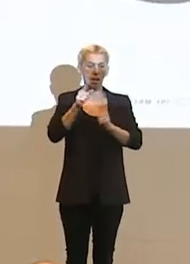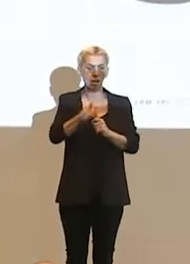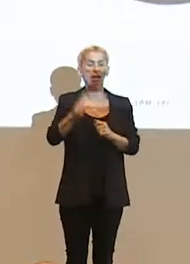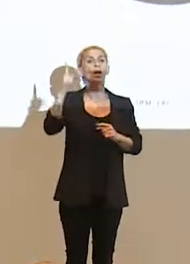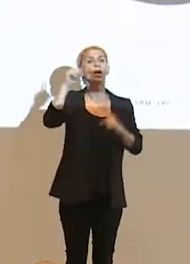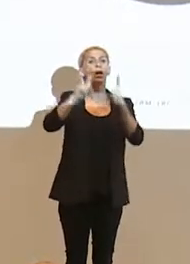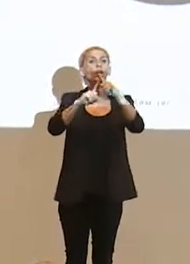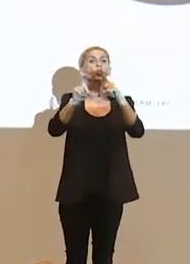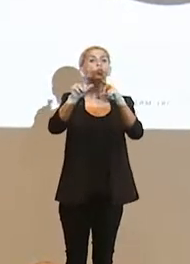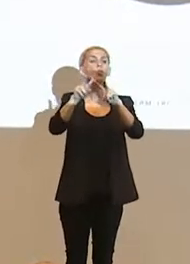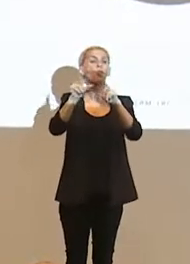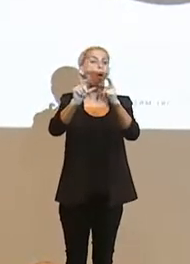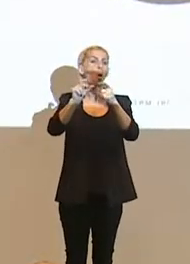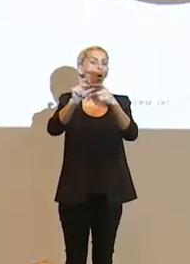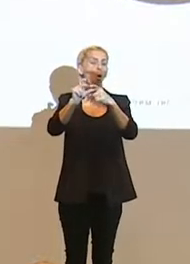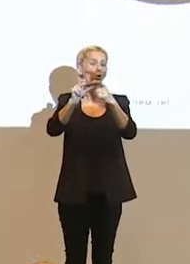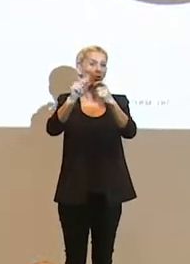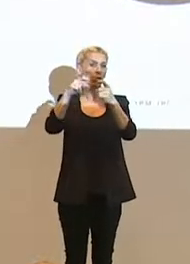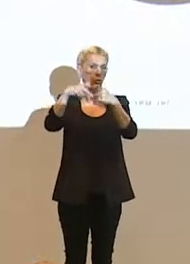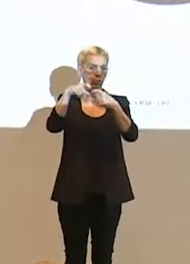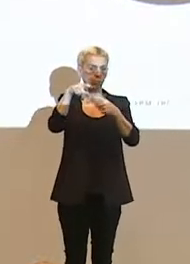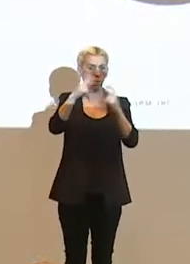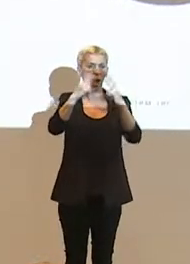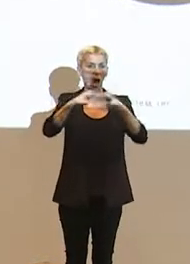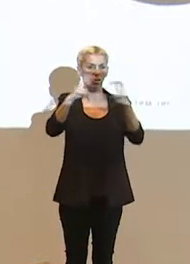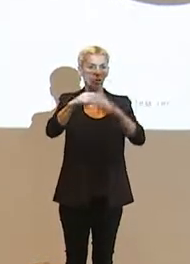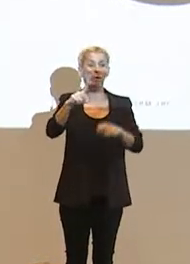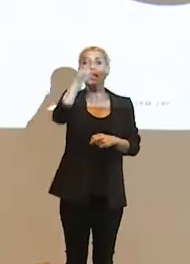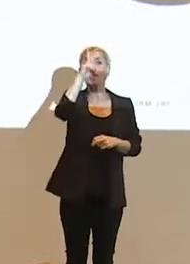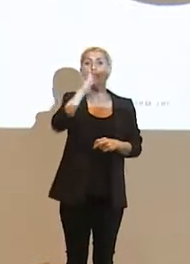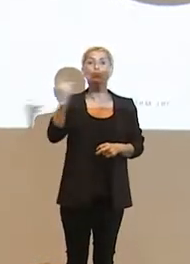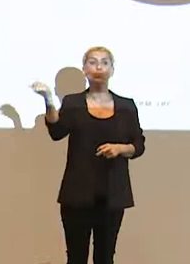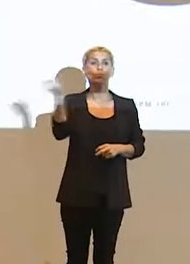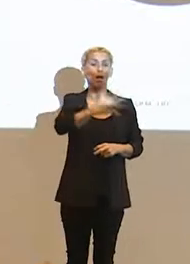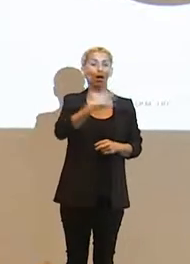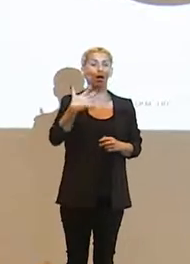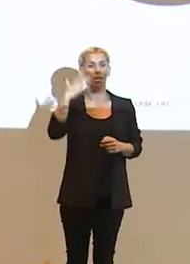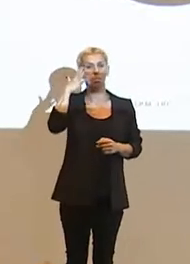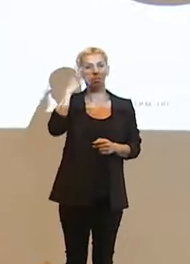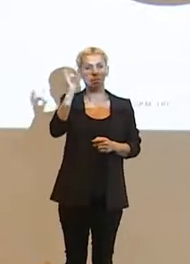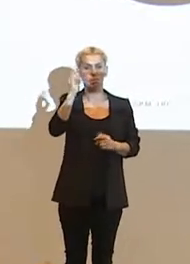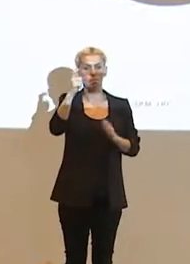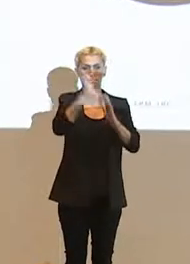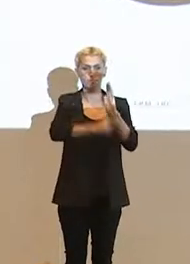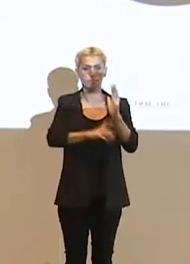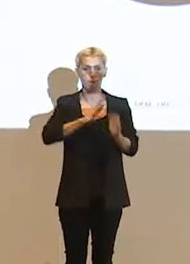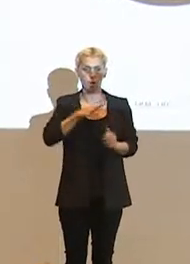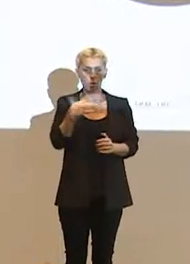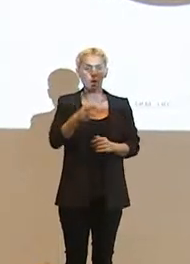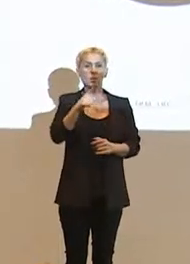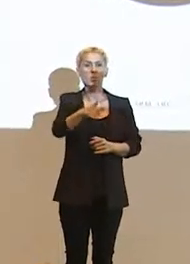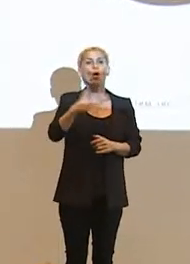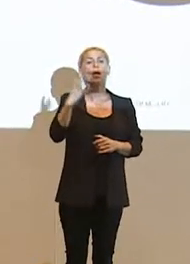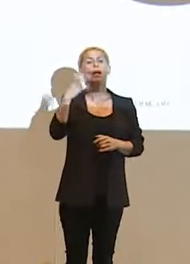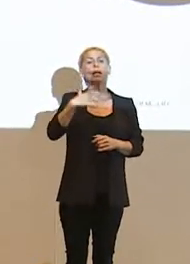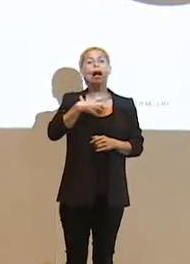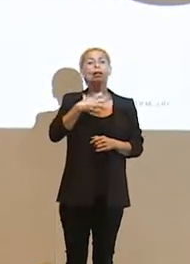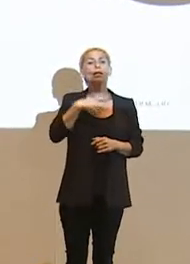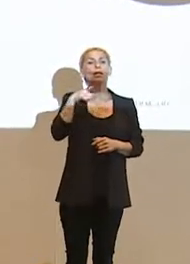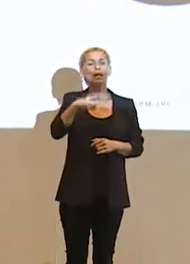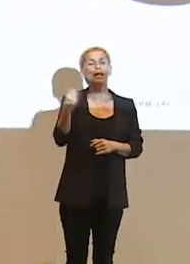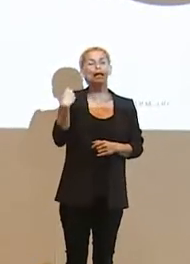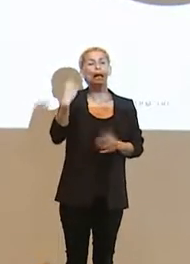he received an award for his brain tumor research he published more than